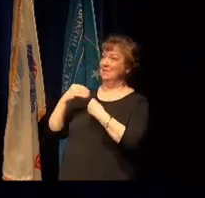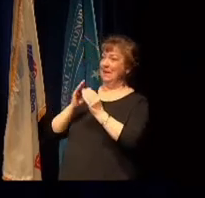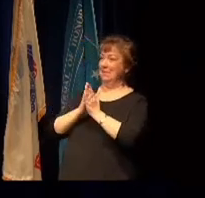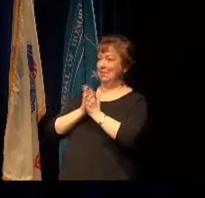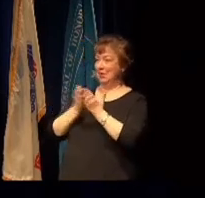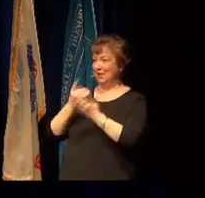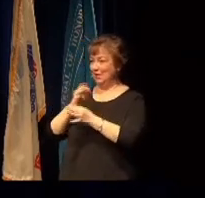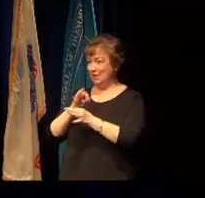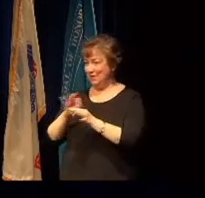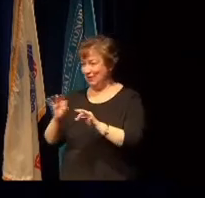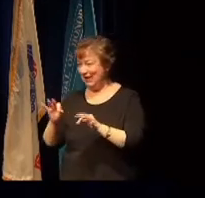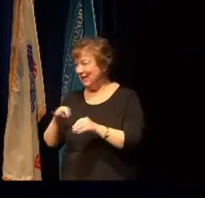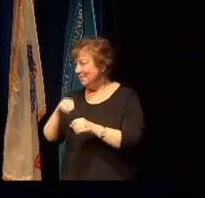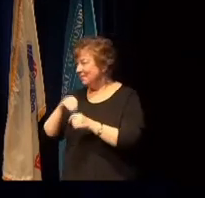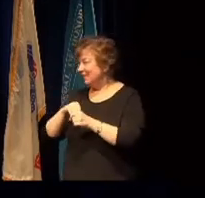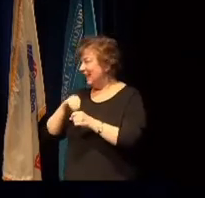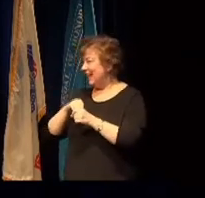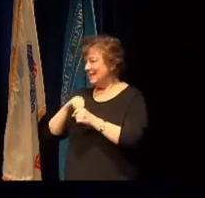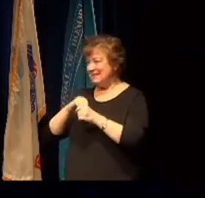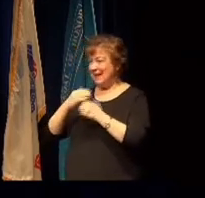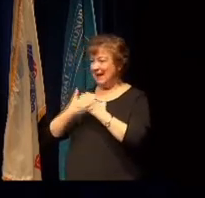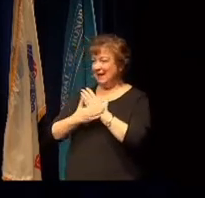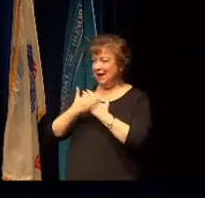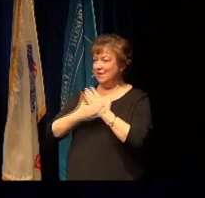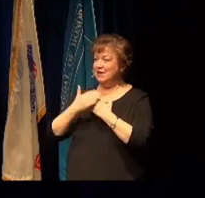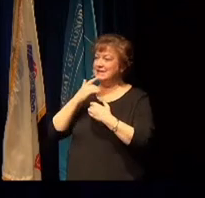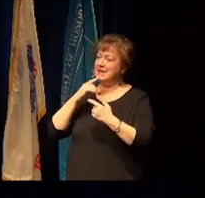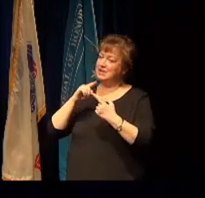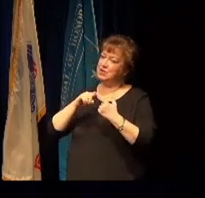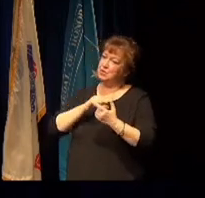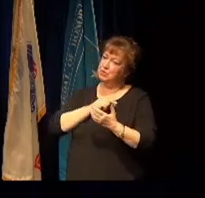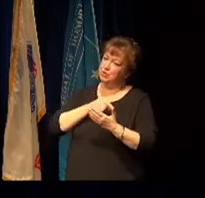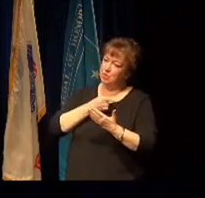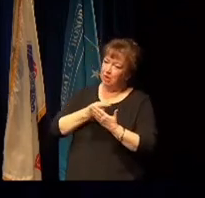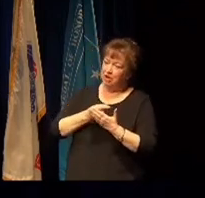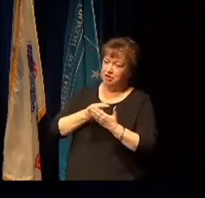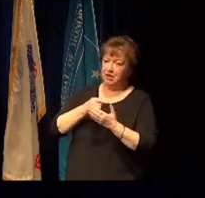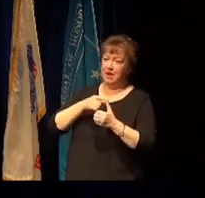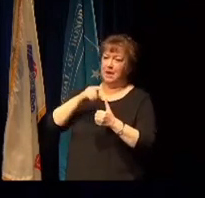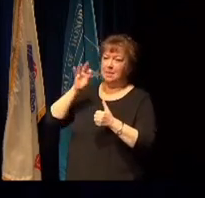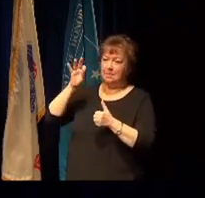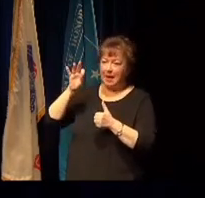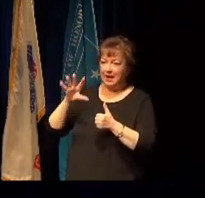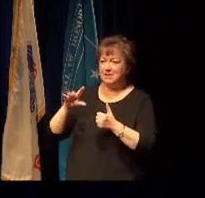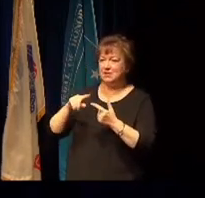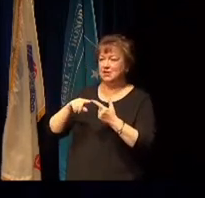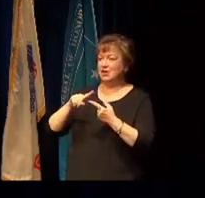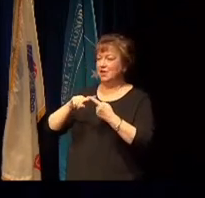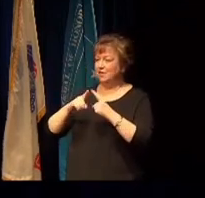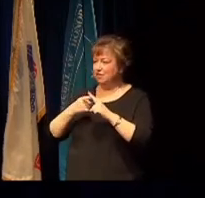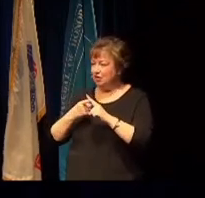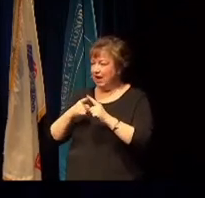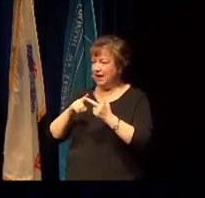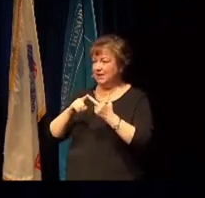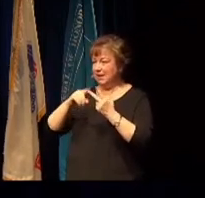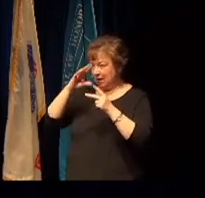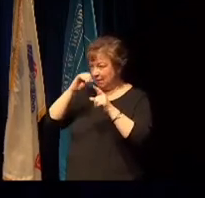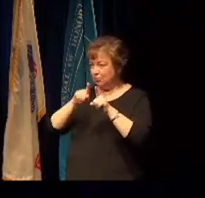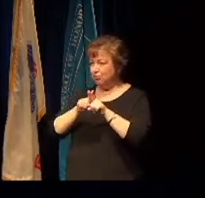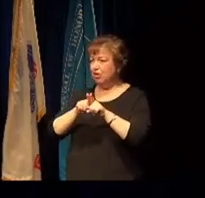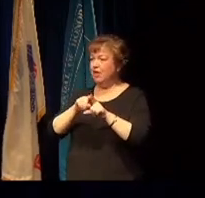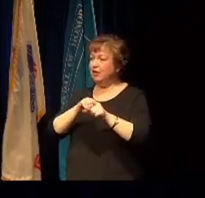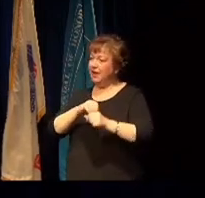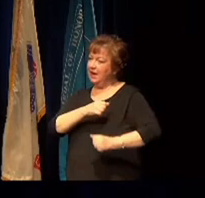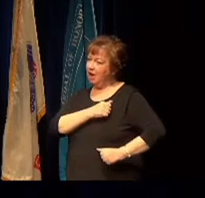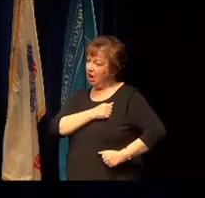inside cover, it says to George, Pastor, friend, brother in arms,